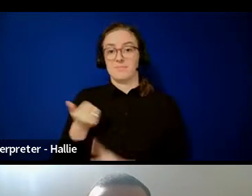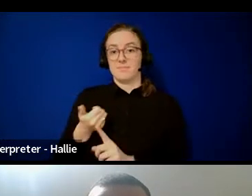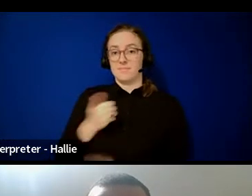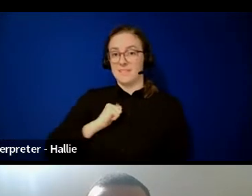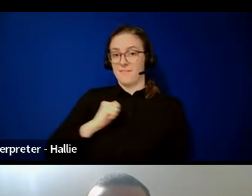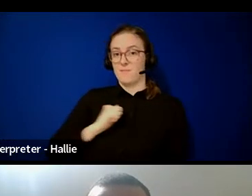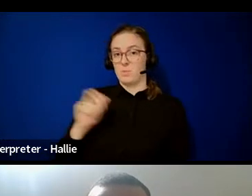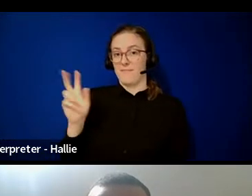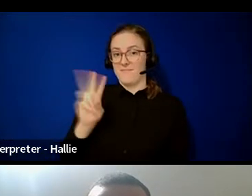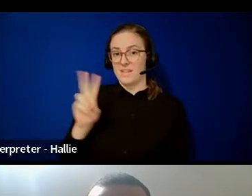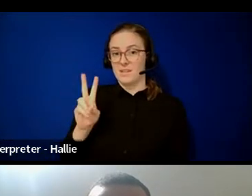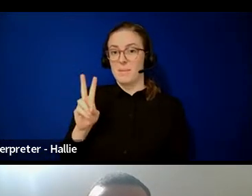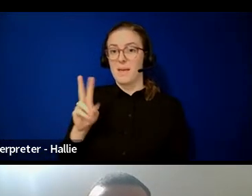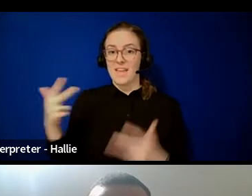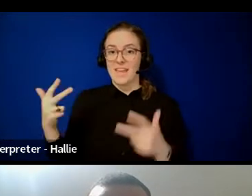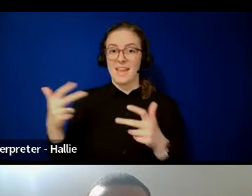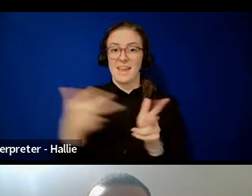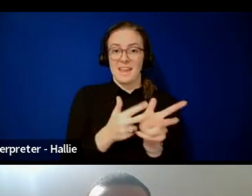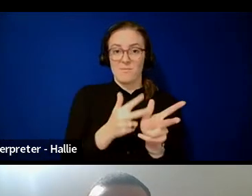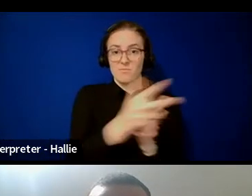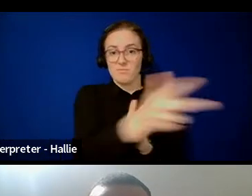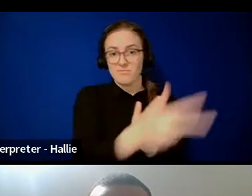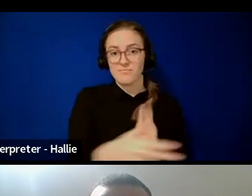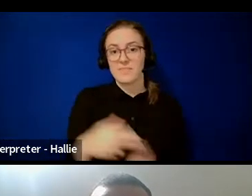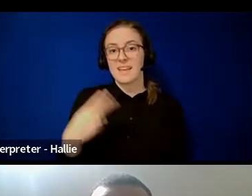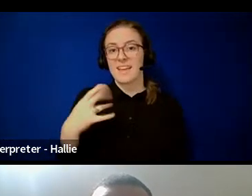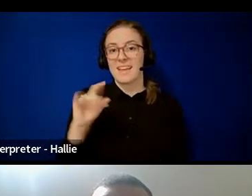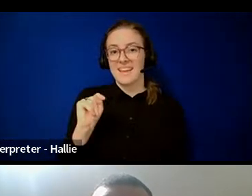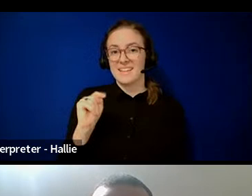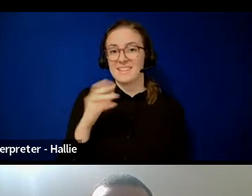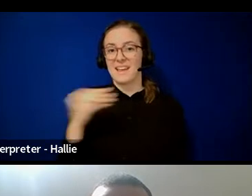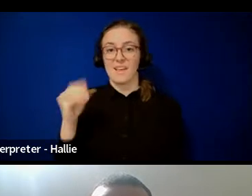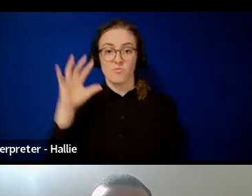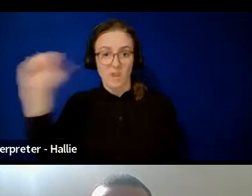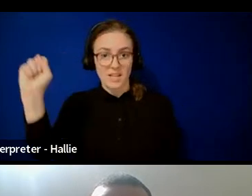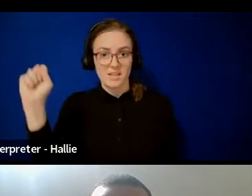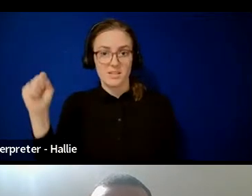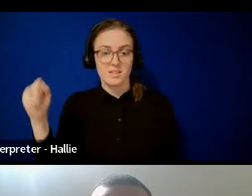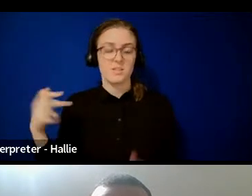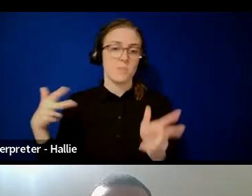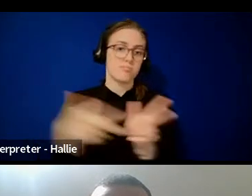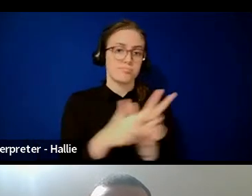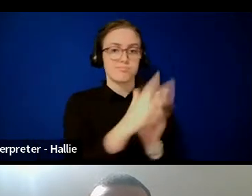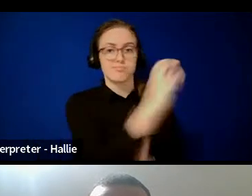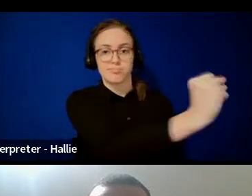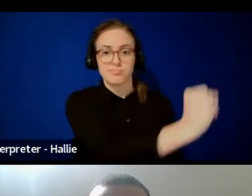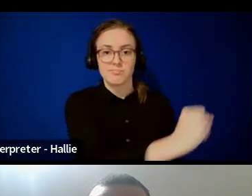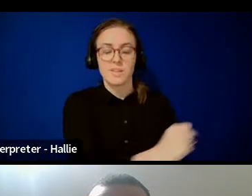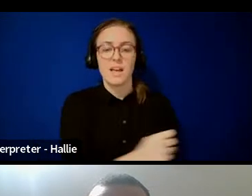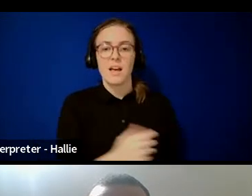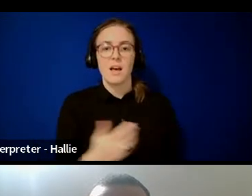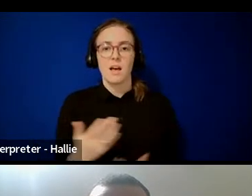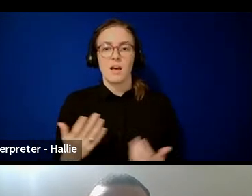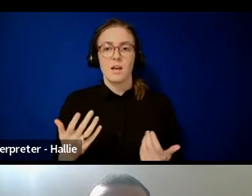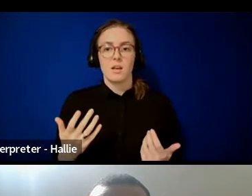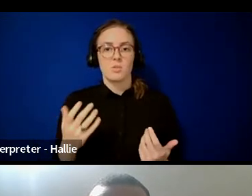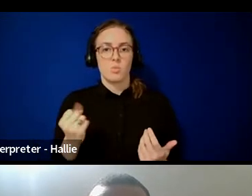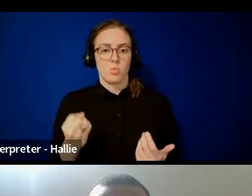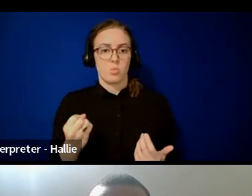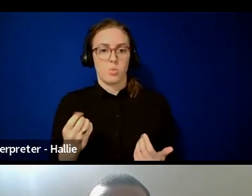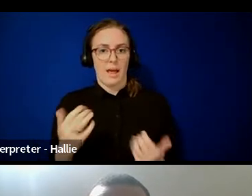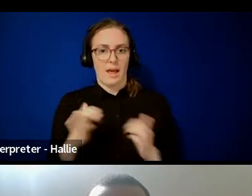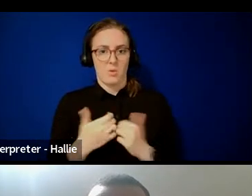made available to me was horrible. So it looks like it's a potential dysfunctioning camera that is on 19th